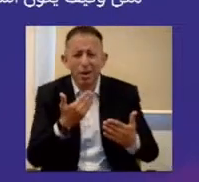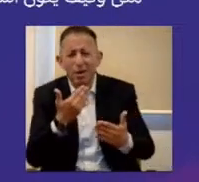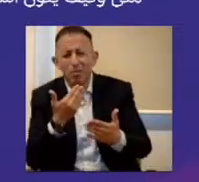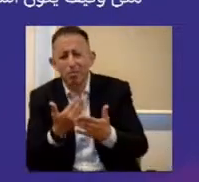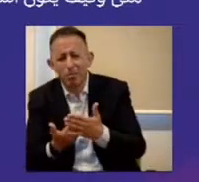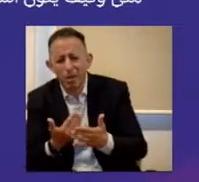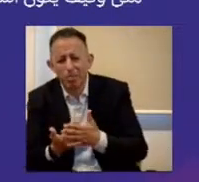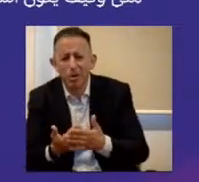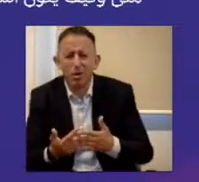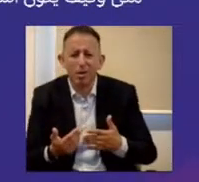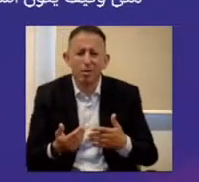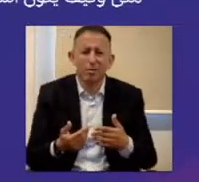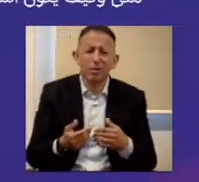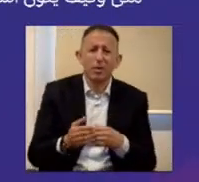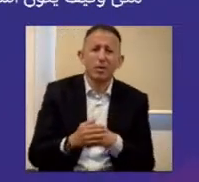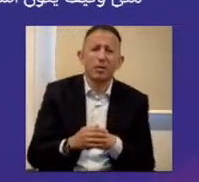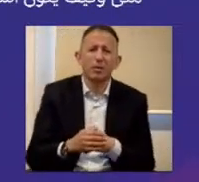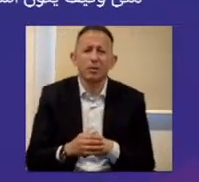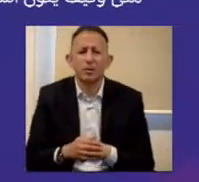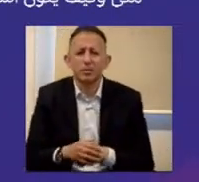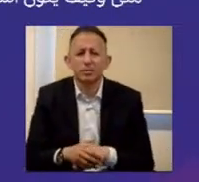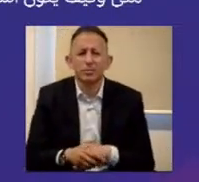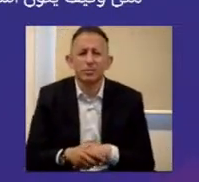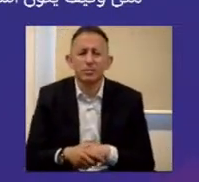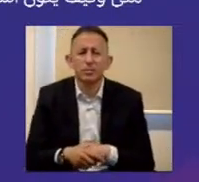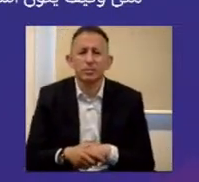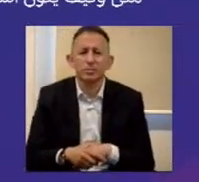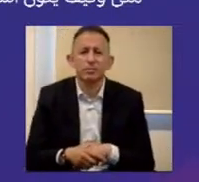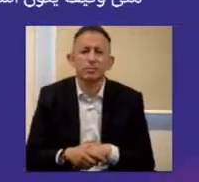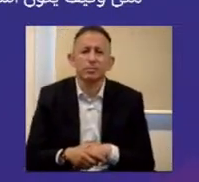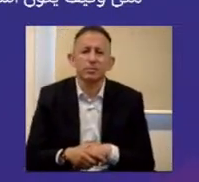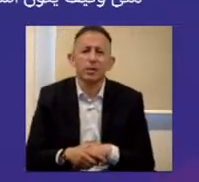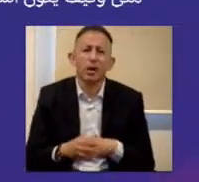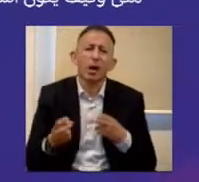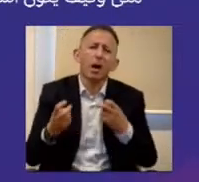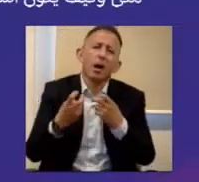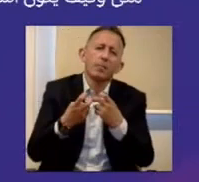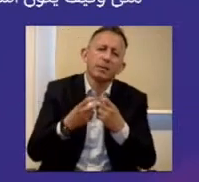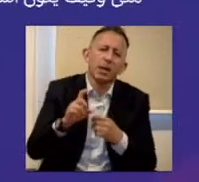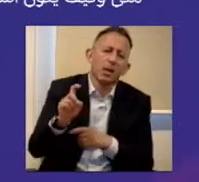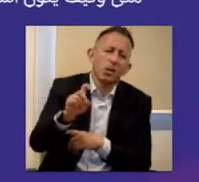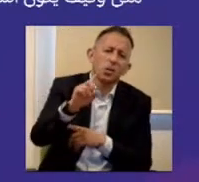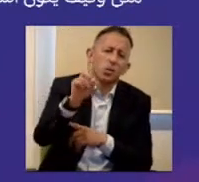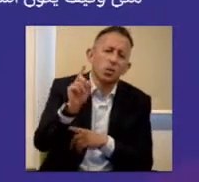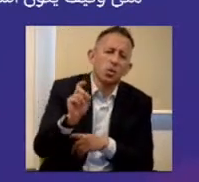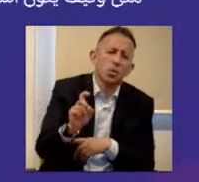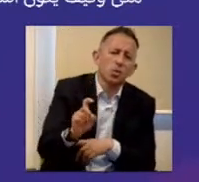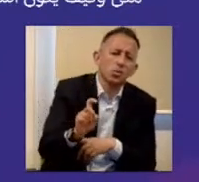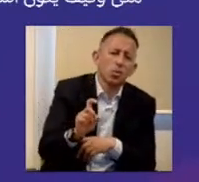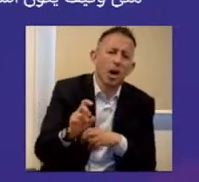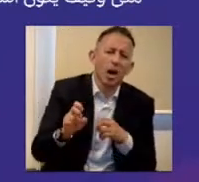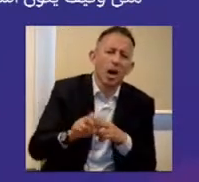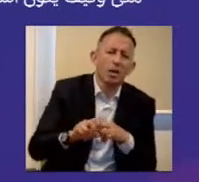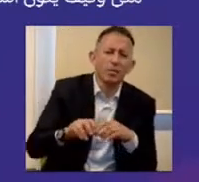proof that the set of prime numbers is infinite, and give that in rhymes, which is